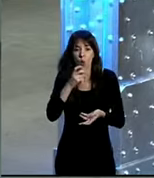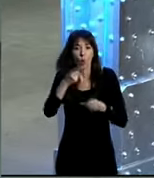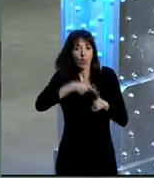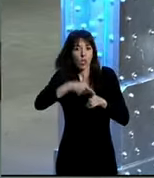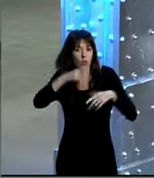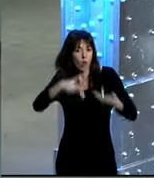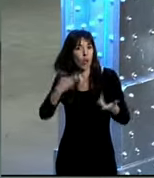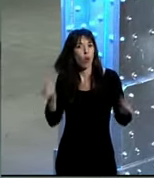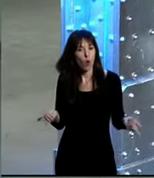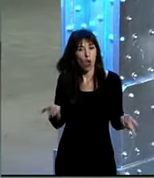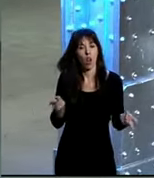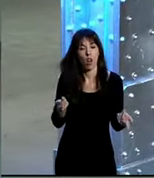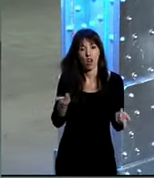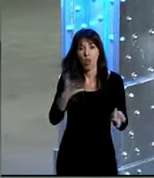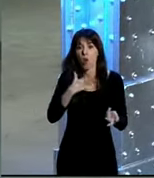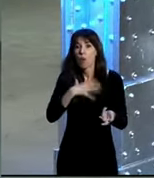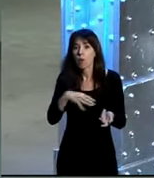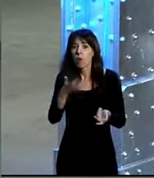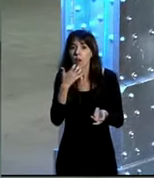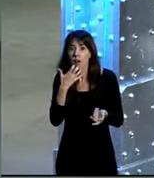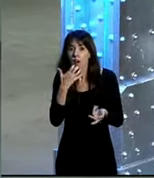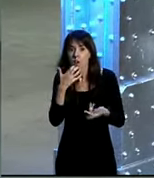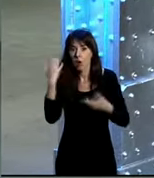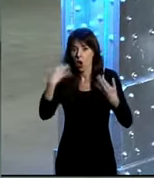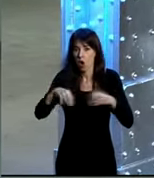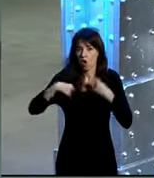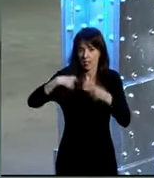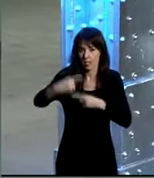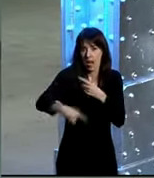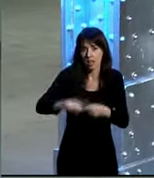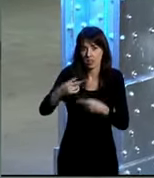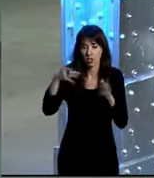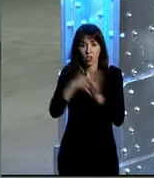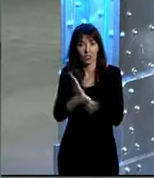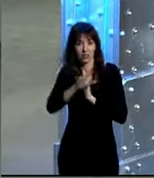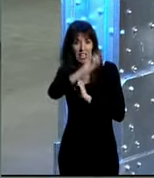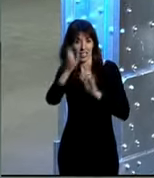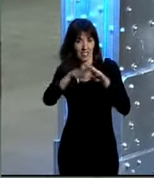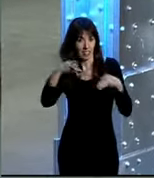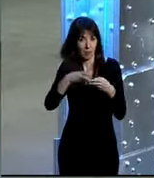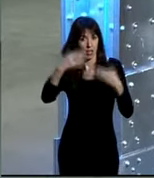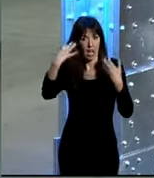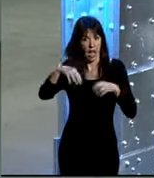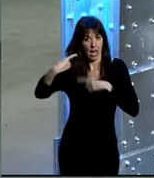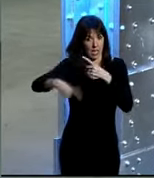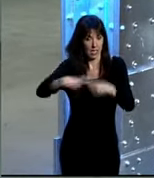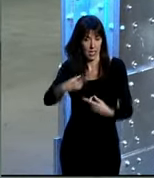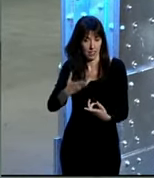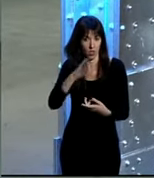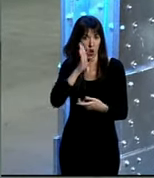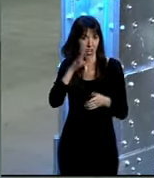or the medium that we're using today. This is probably a classical example of classical